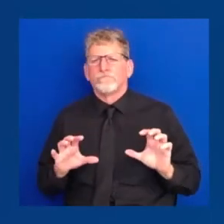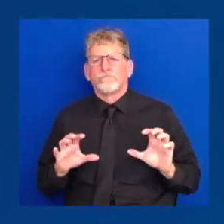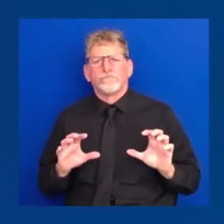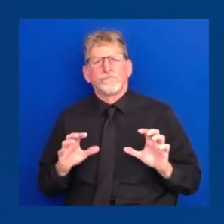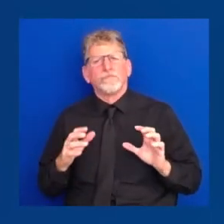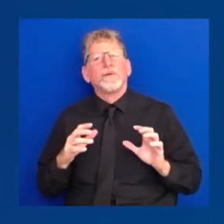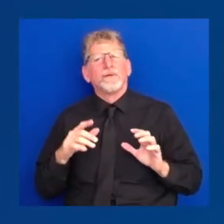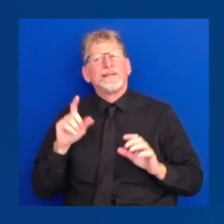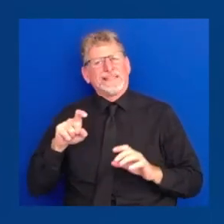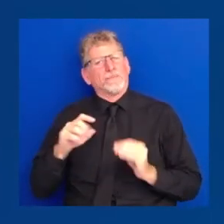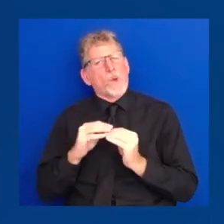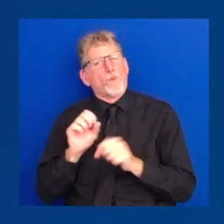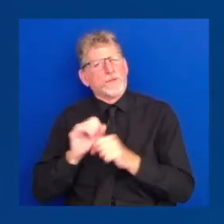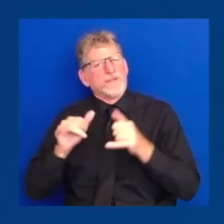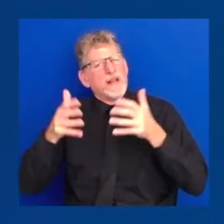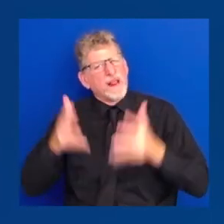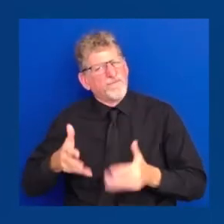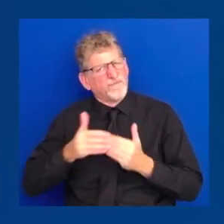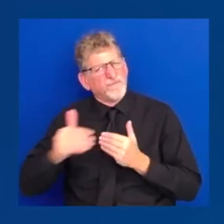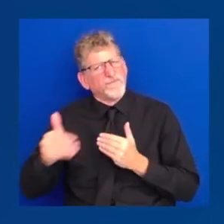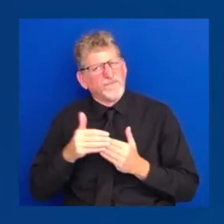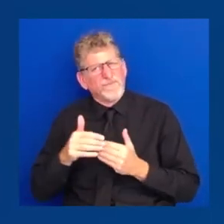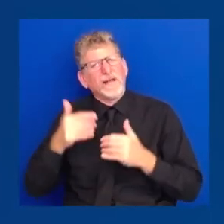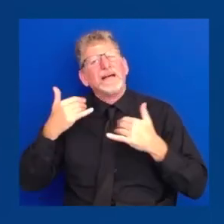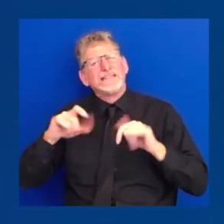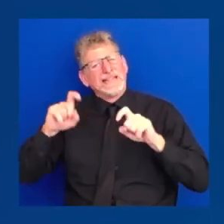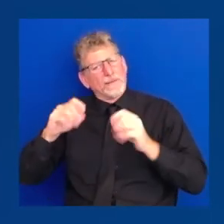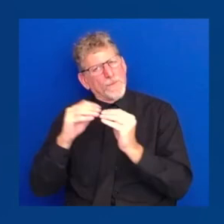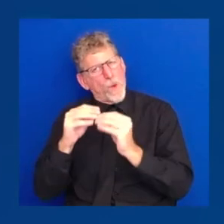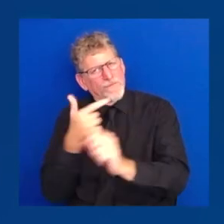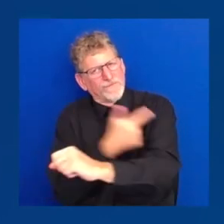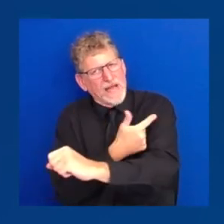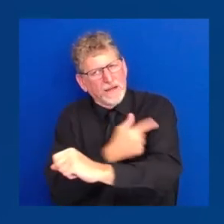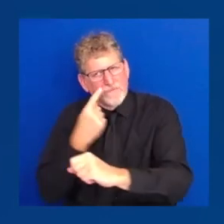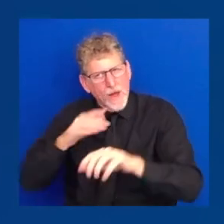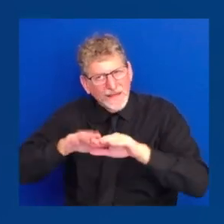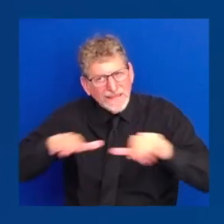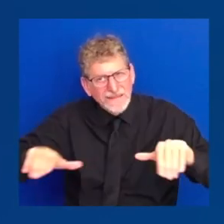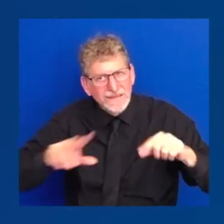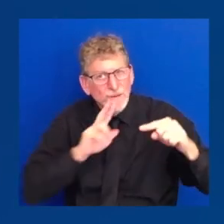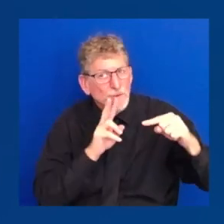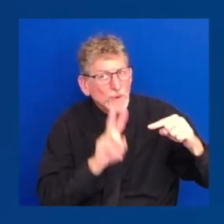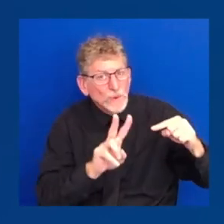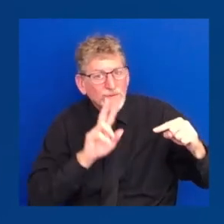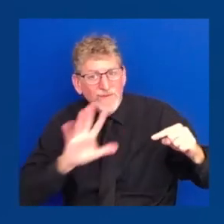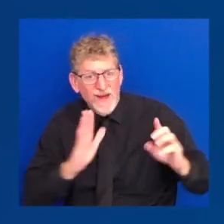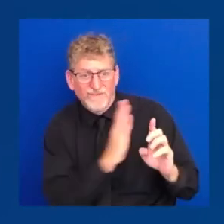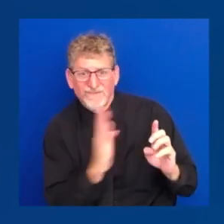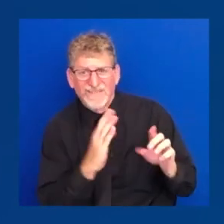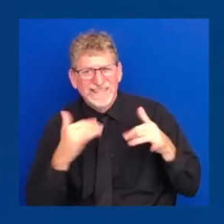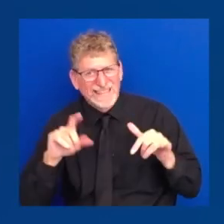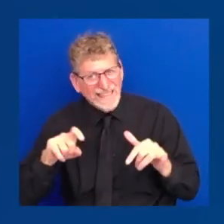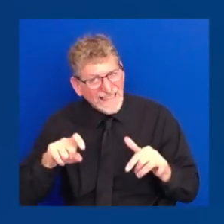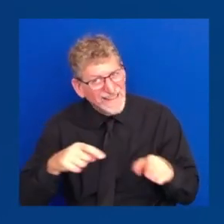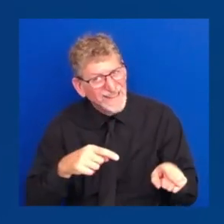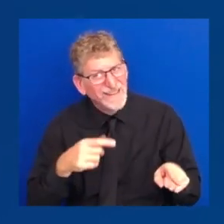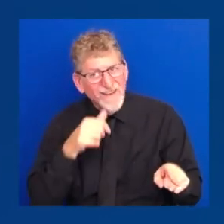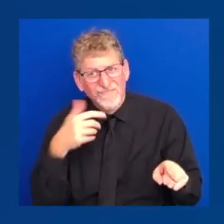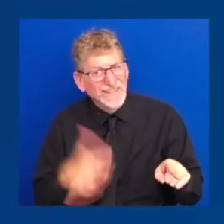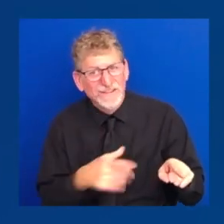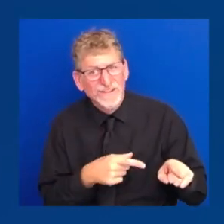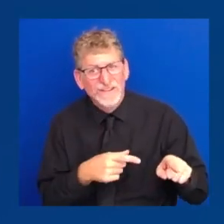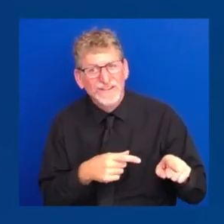kids ages 2 to 5. If it's authorized by FDA and recommended by CDC, we'll launch the Test to